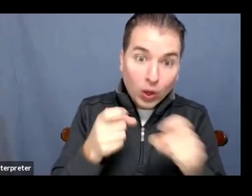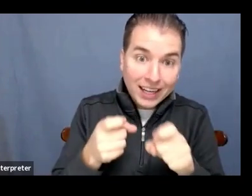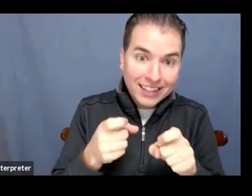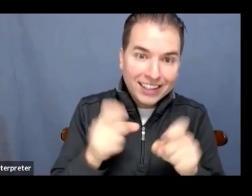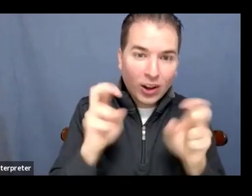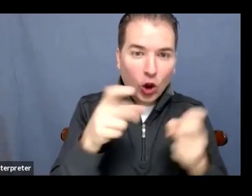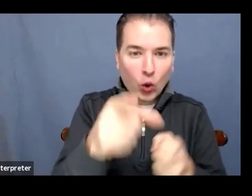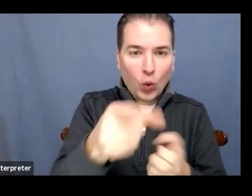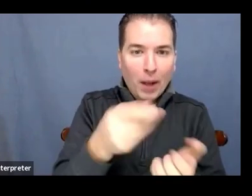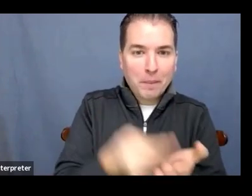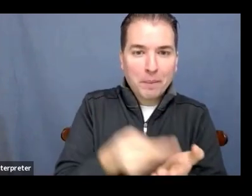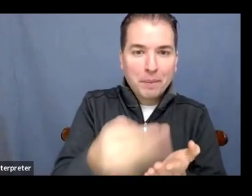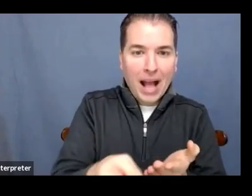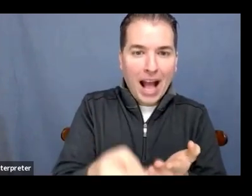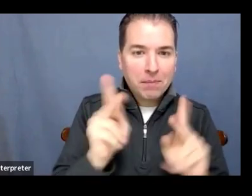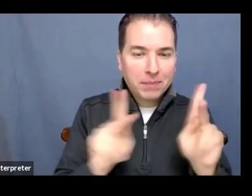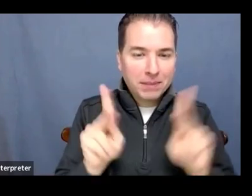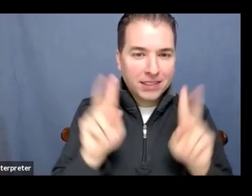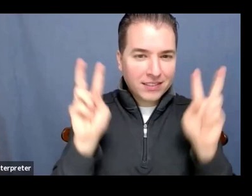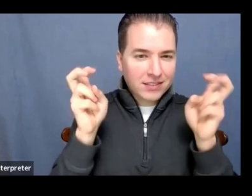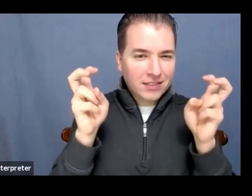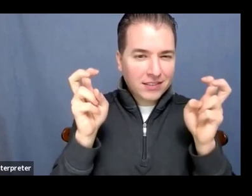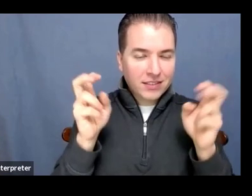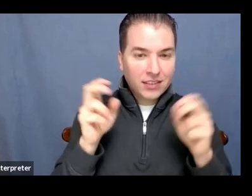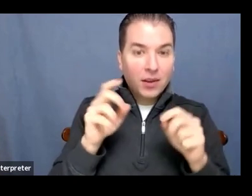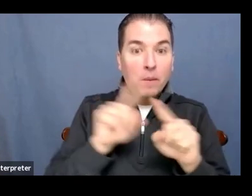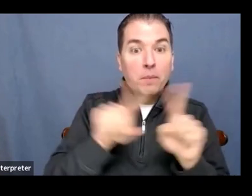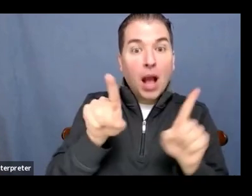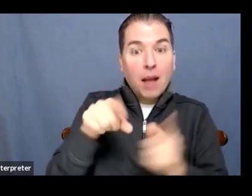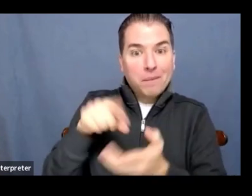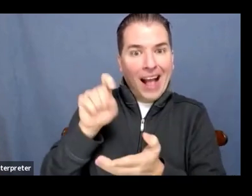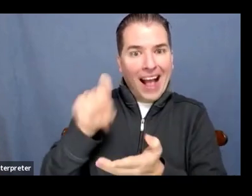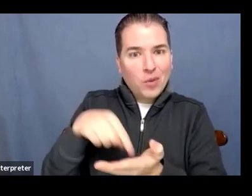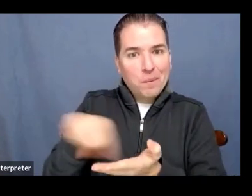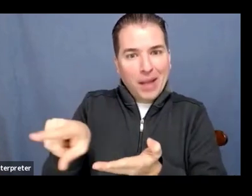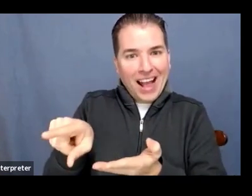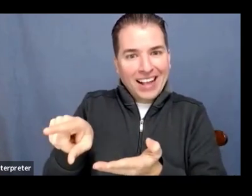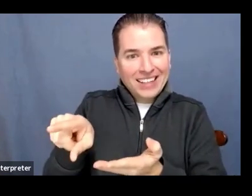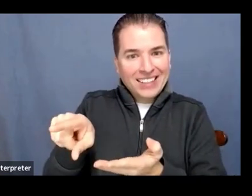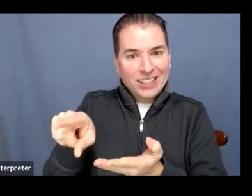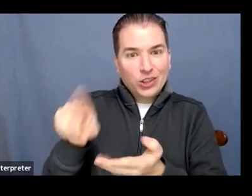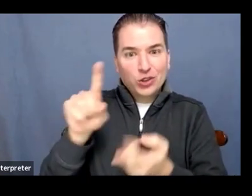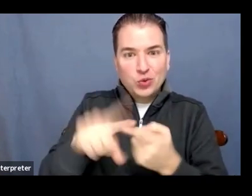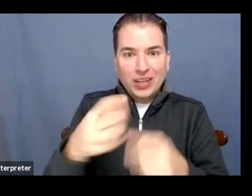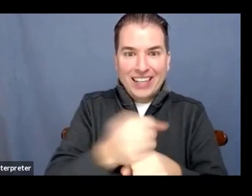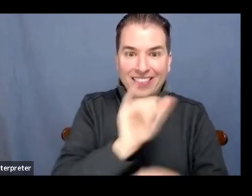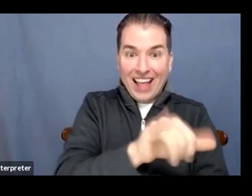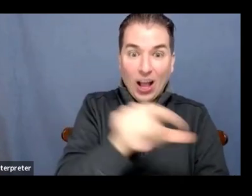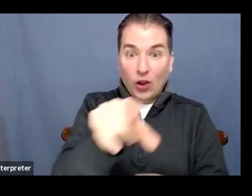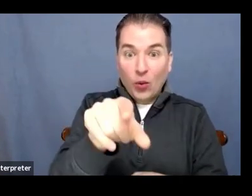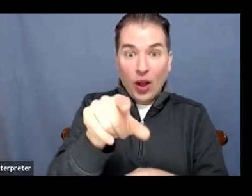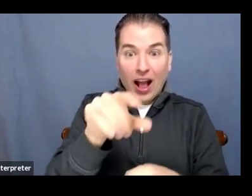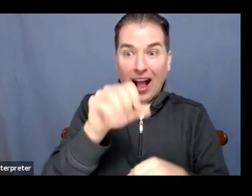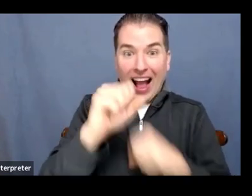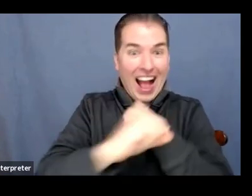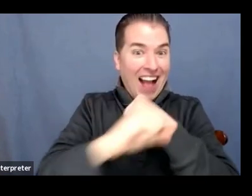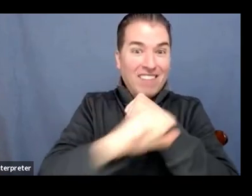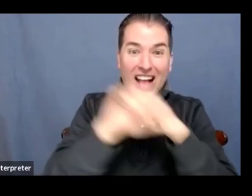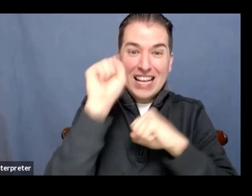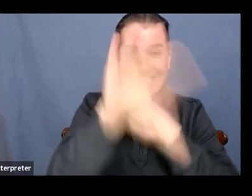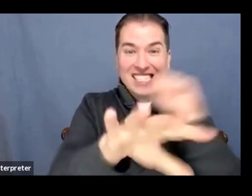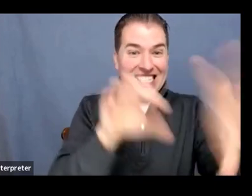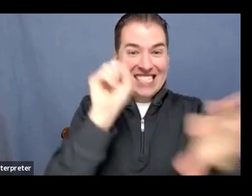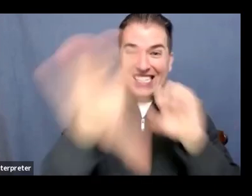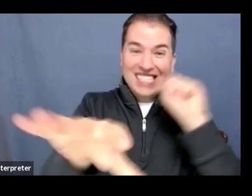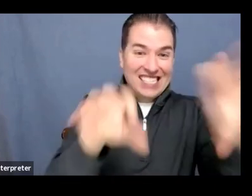to the things that you do, right? But you have to pay for those customers. And it only keeps working as long as you keep paying. So once you